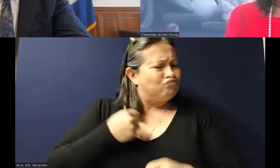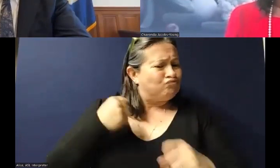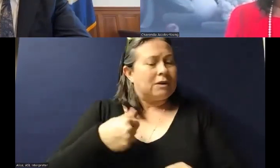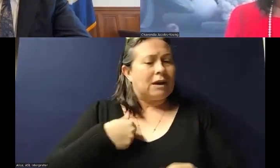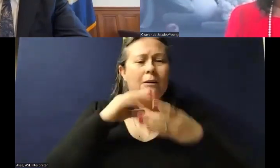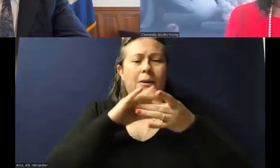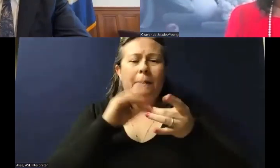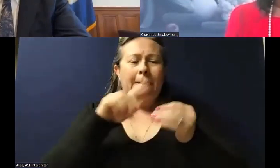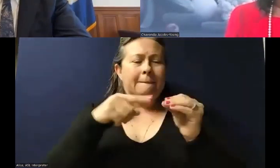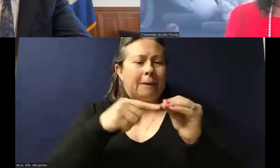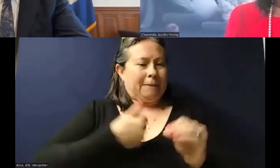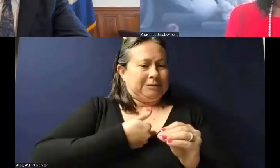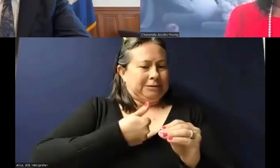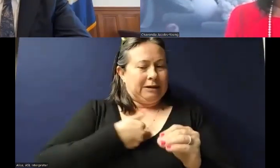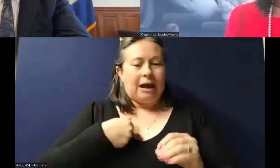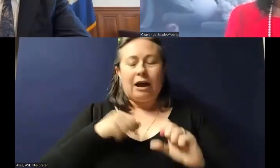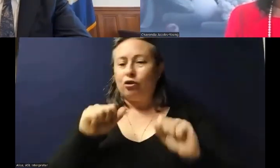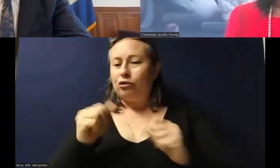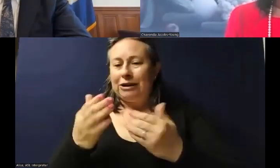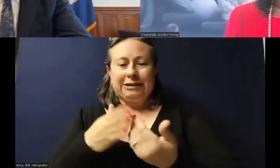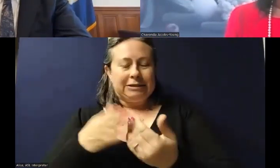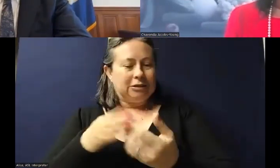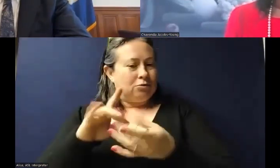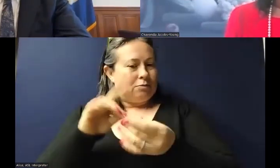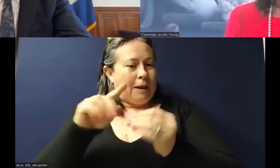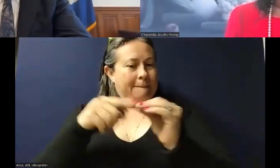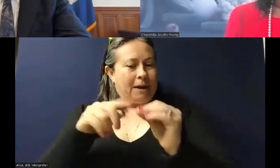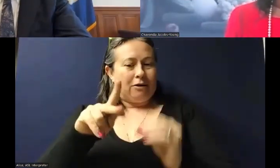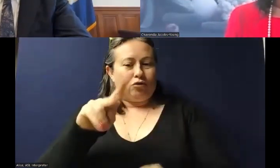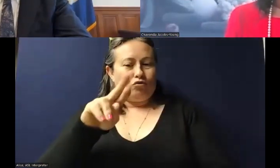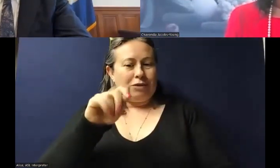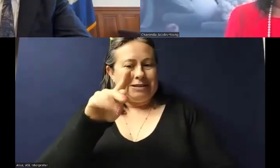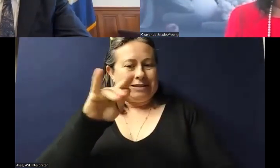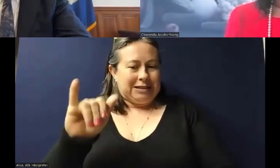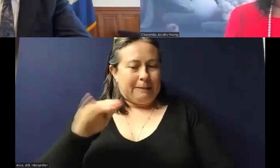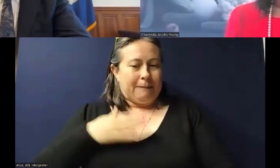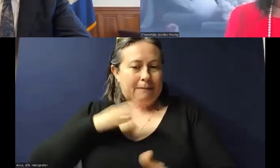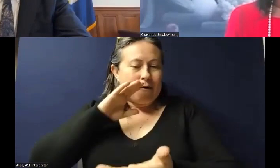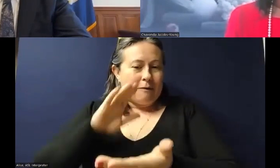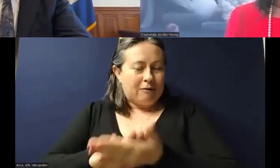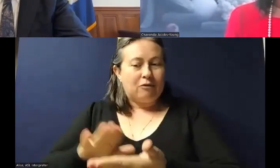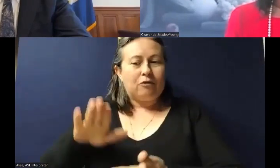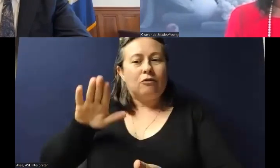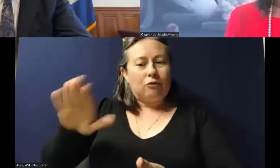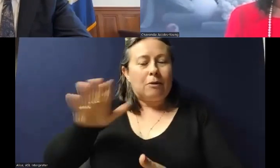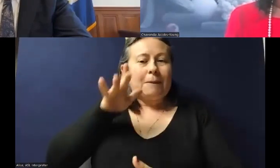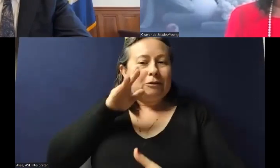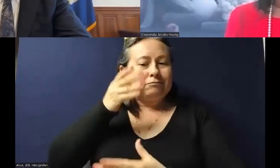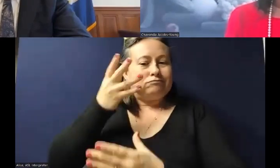myself. I could easily talk about Christy, my wife, whose mother died at age 16 when she was 16.